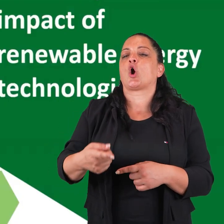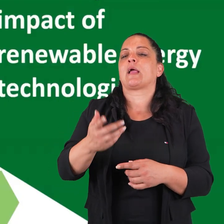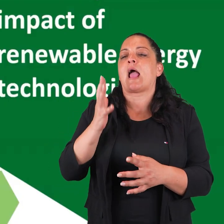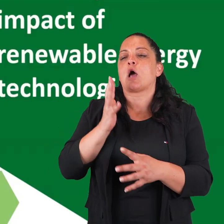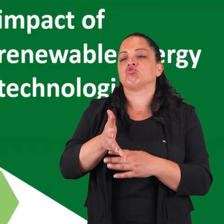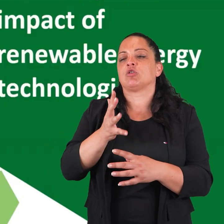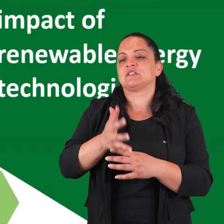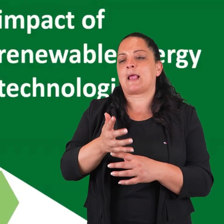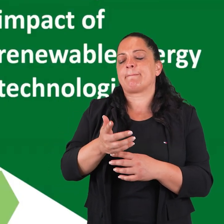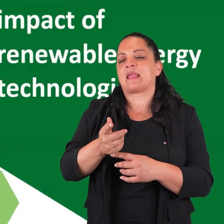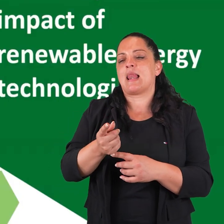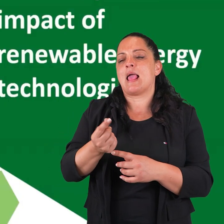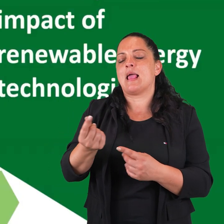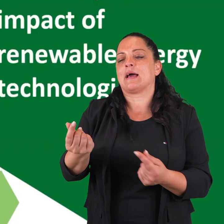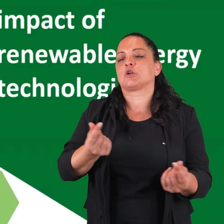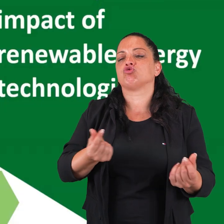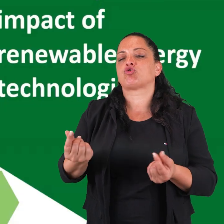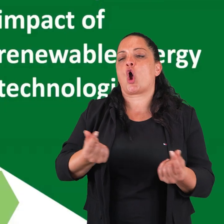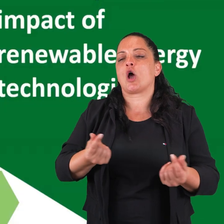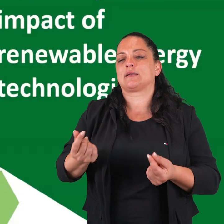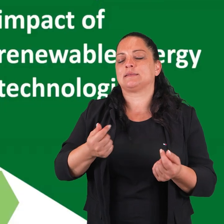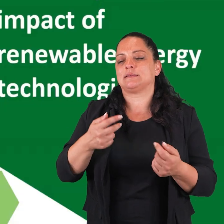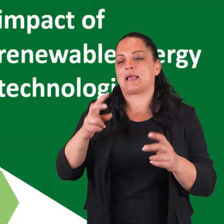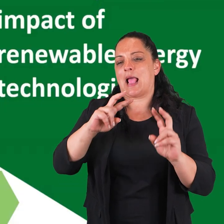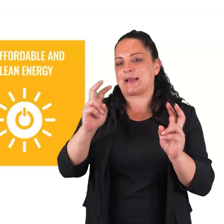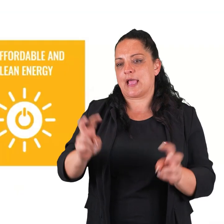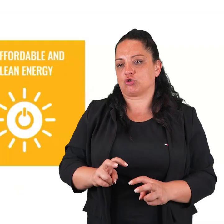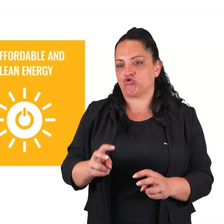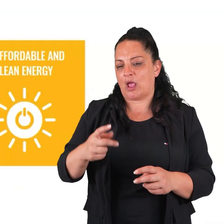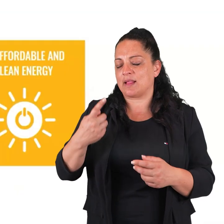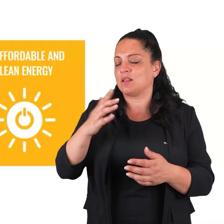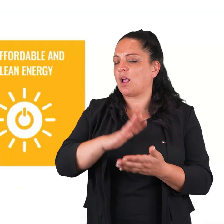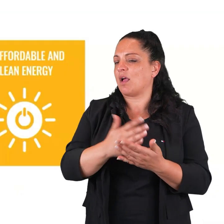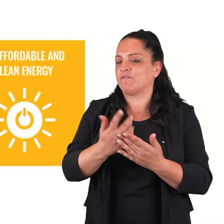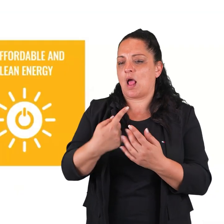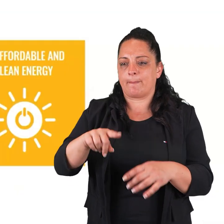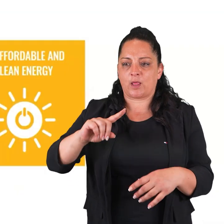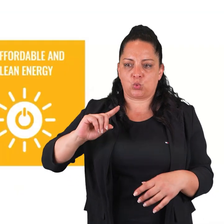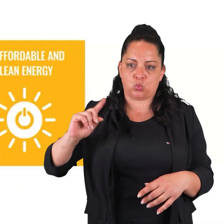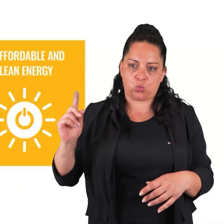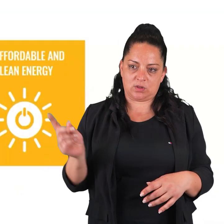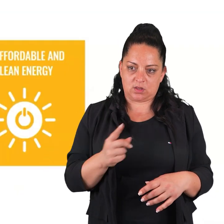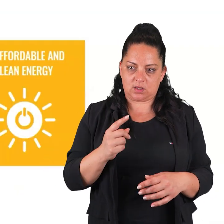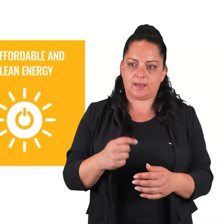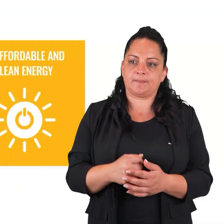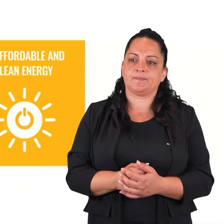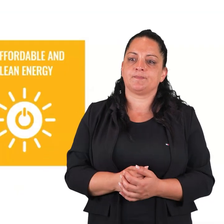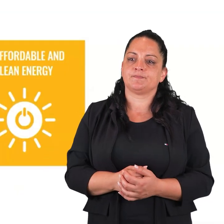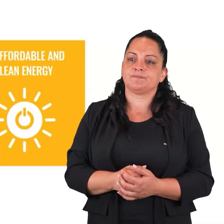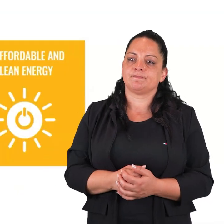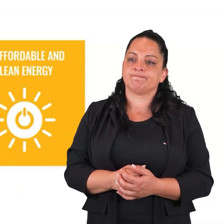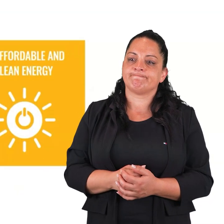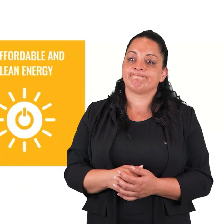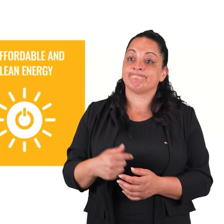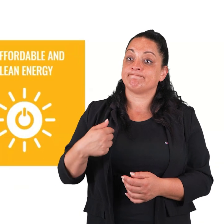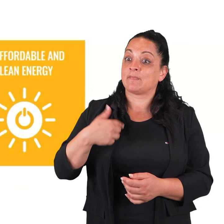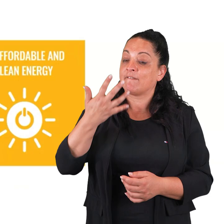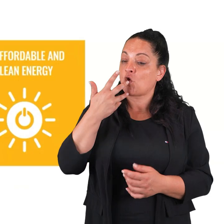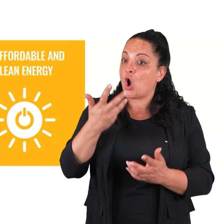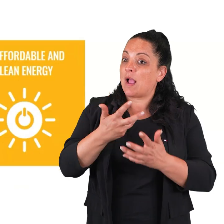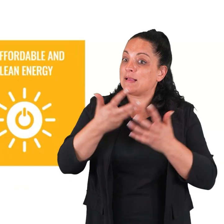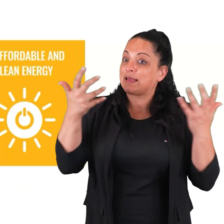manage in a good way the places in which we live. And then we go directly through